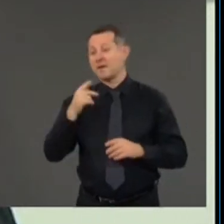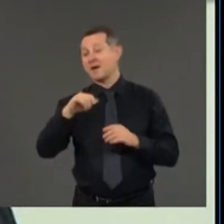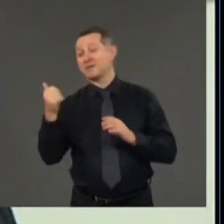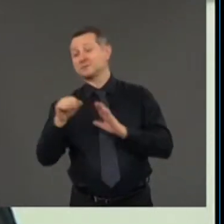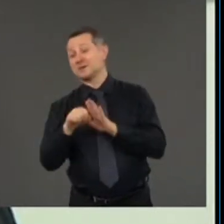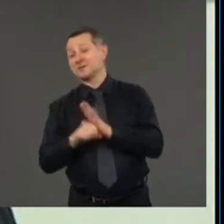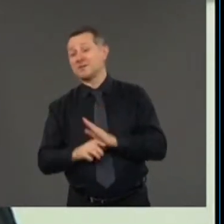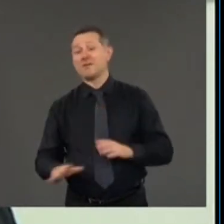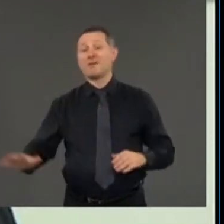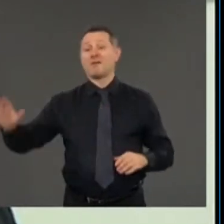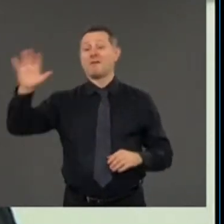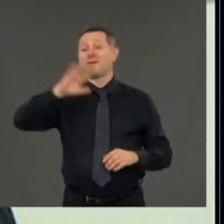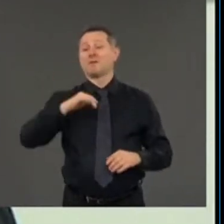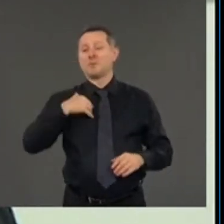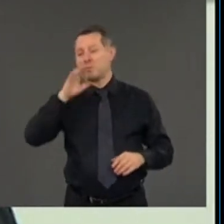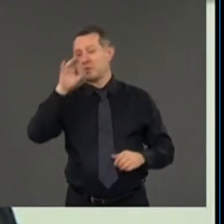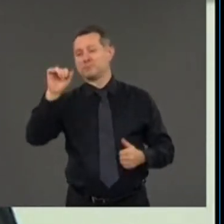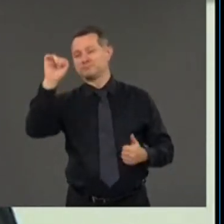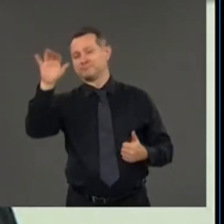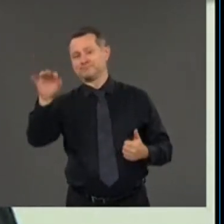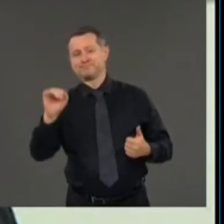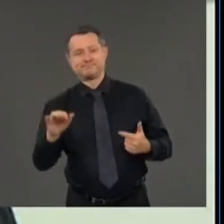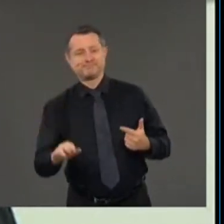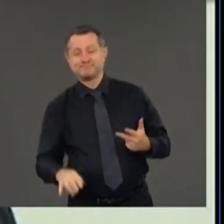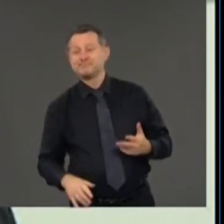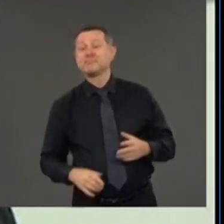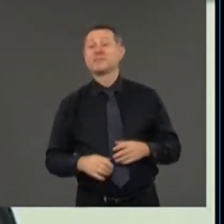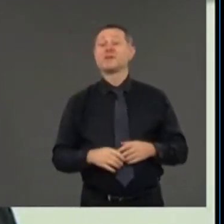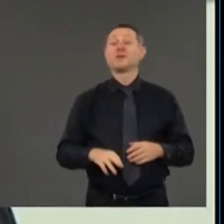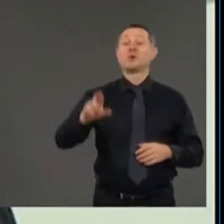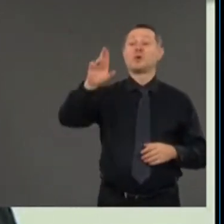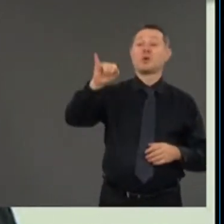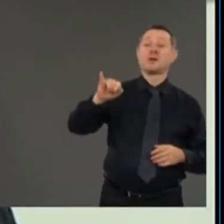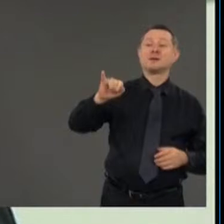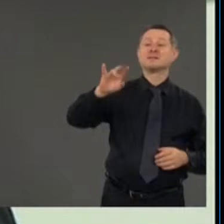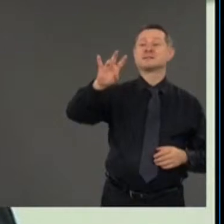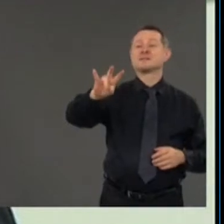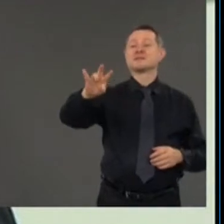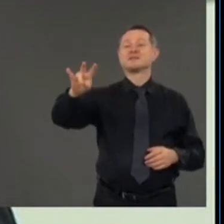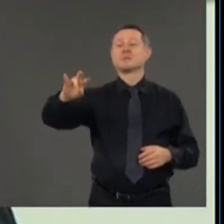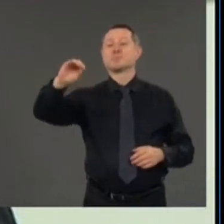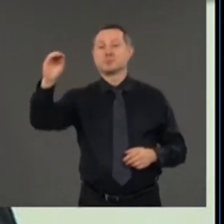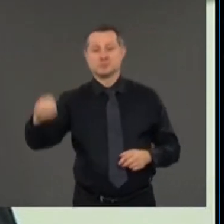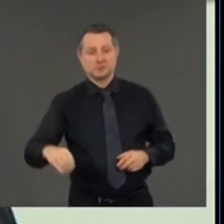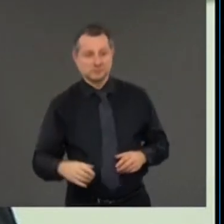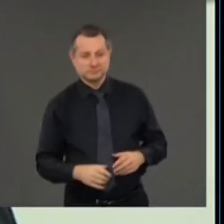I'll just give a couple. Rhode Island, it was 77%.